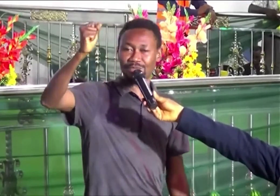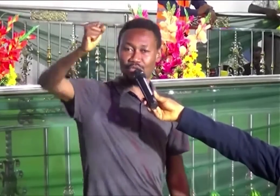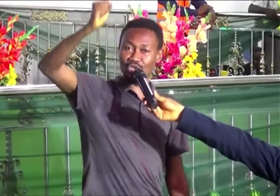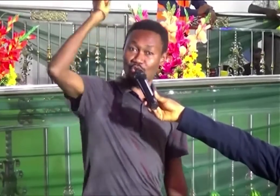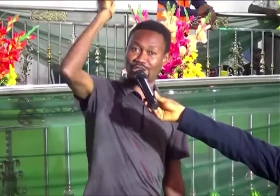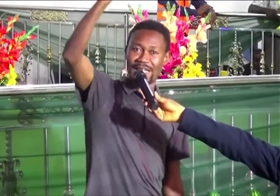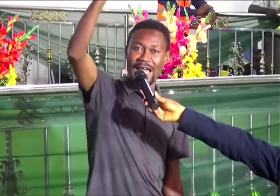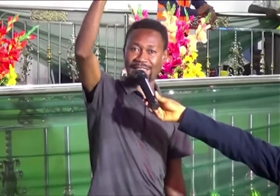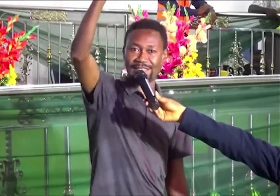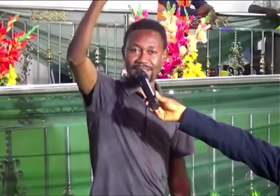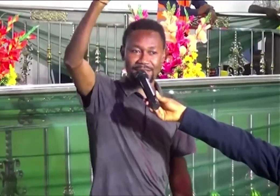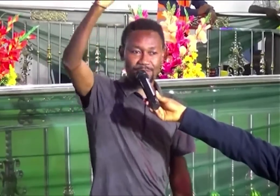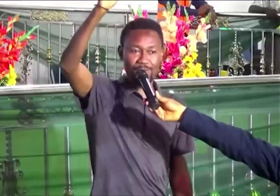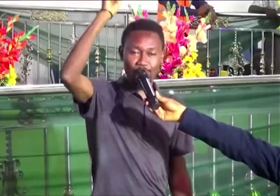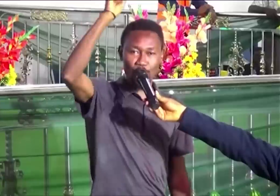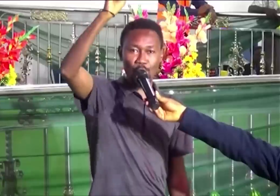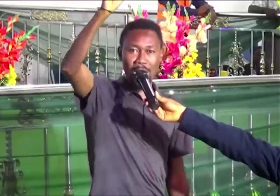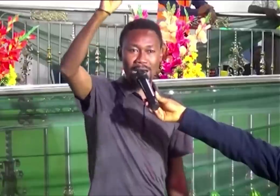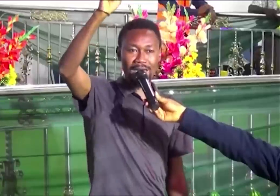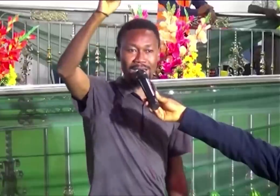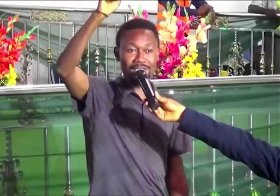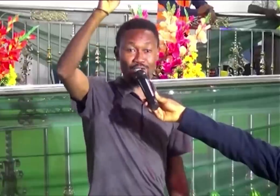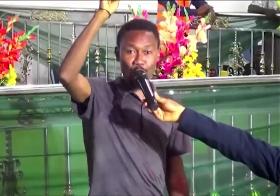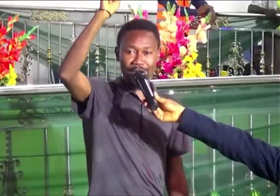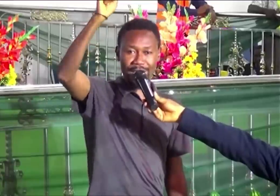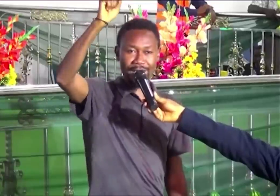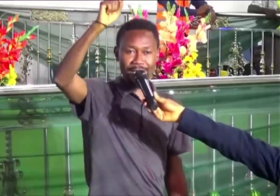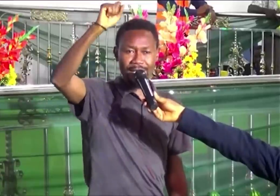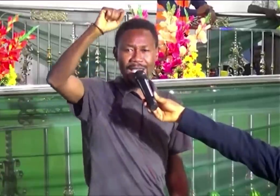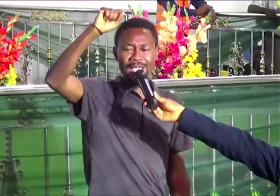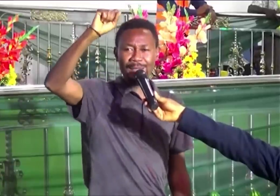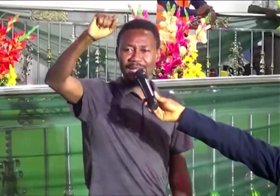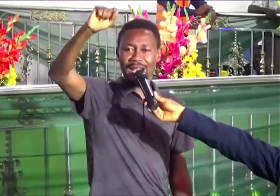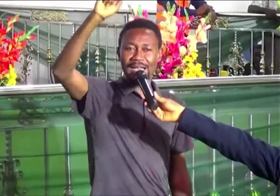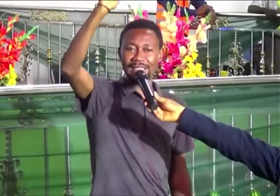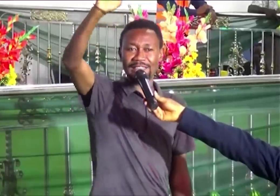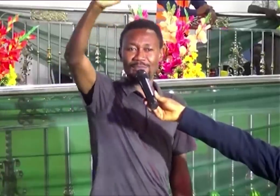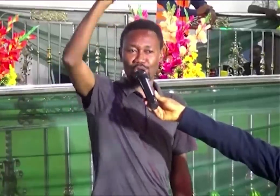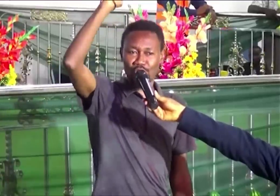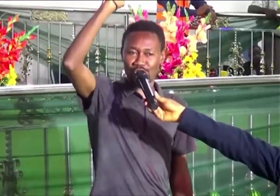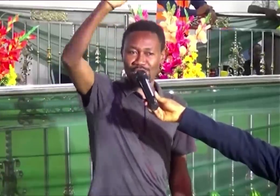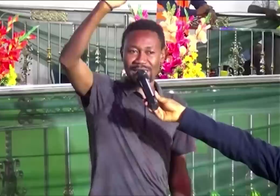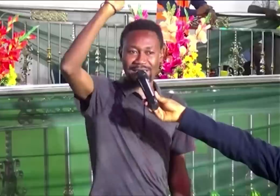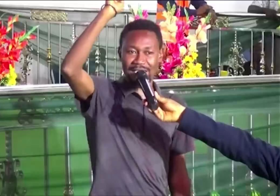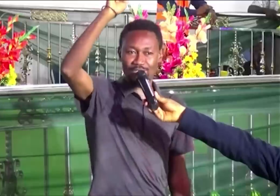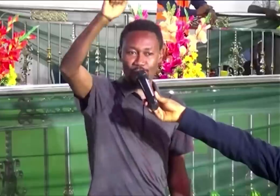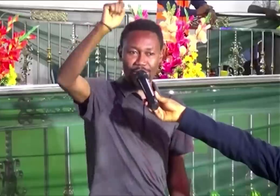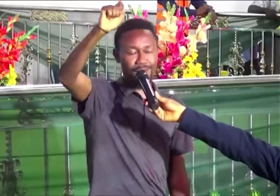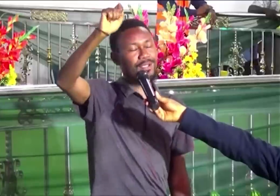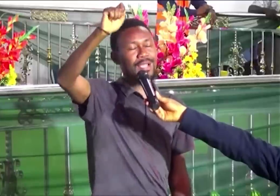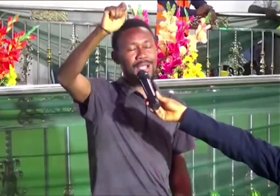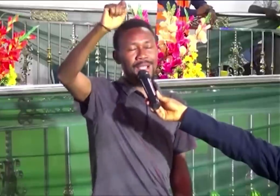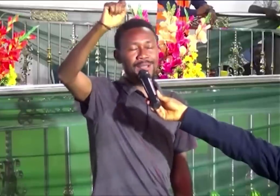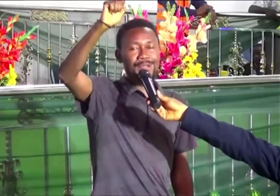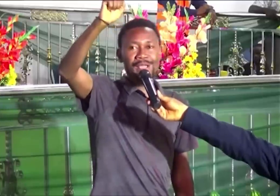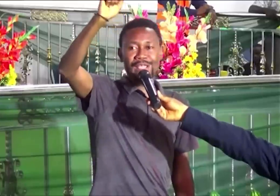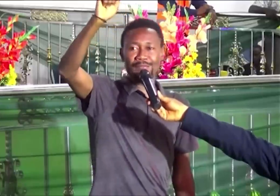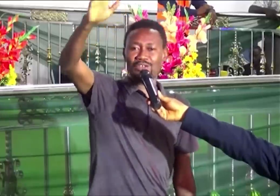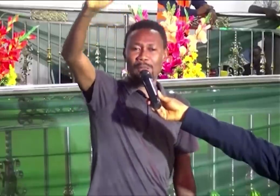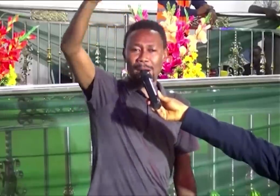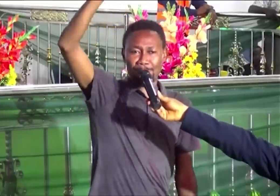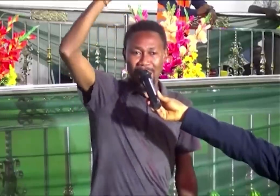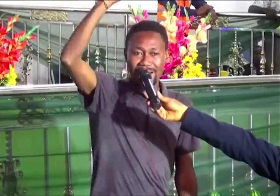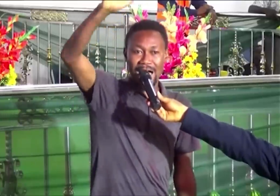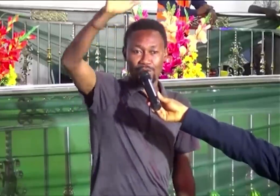touch light phone wa soke immediately ti mo ton touch light yen soke igba ton ma